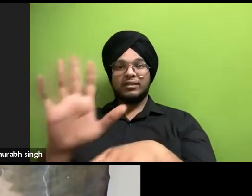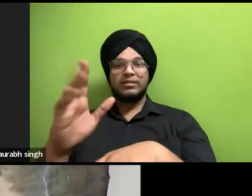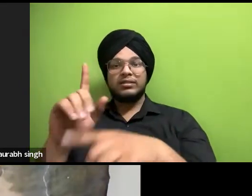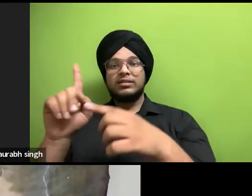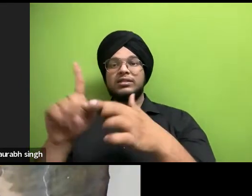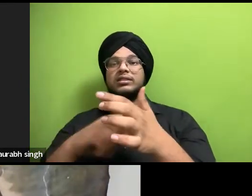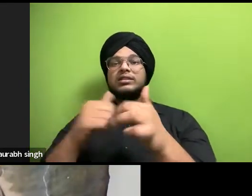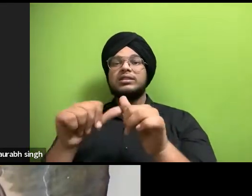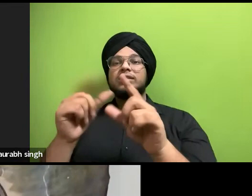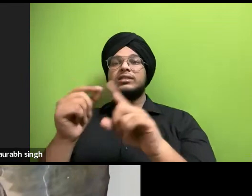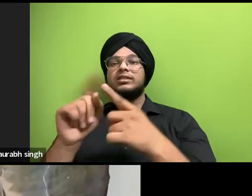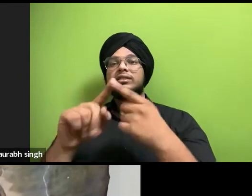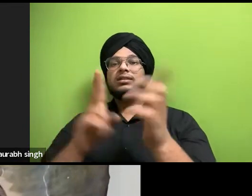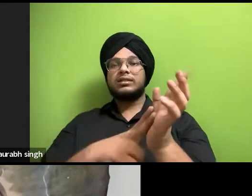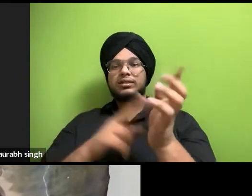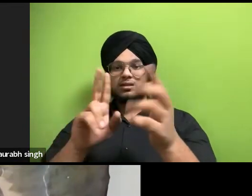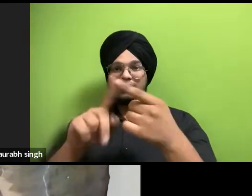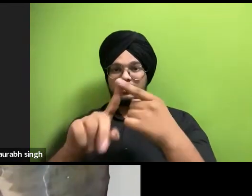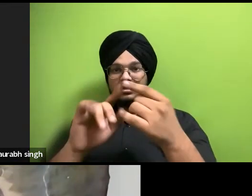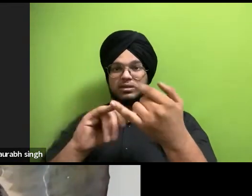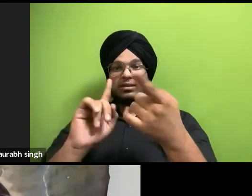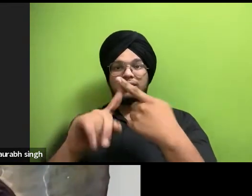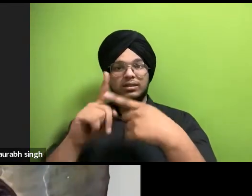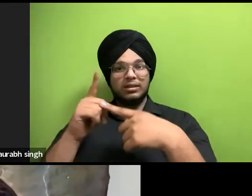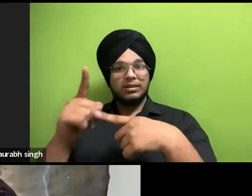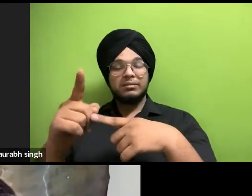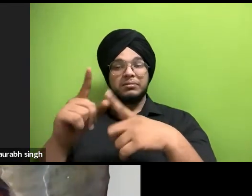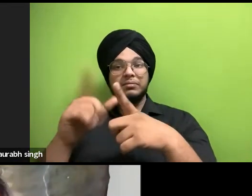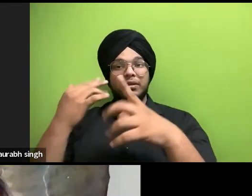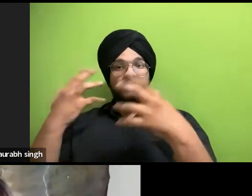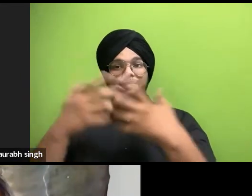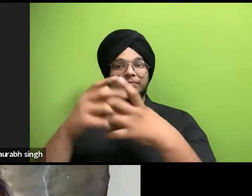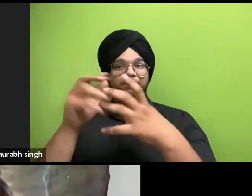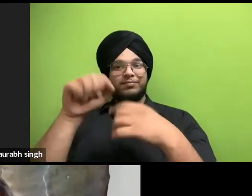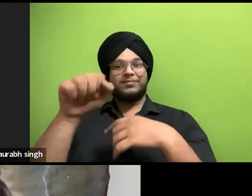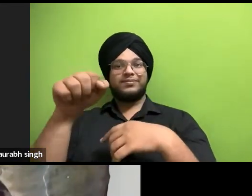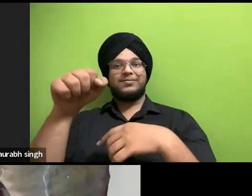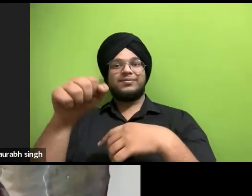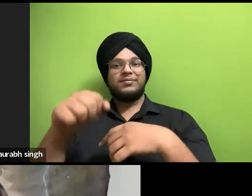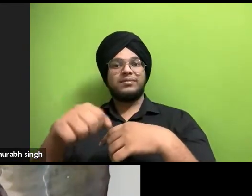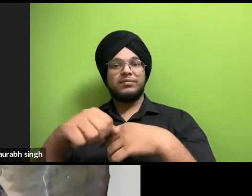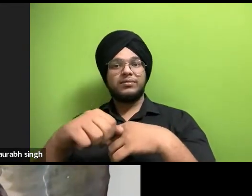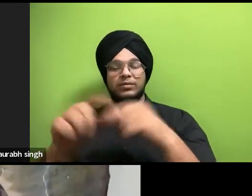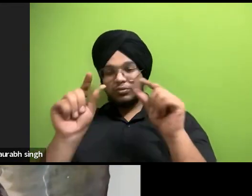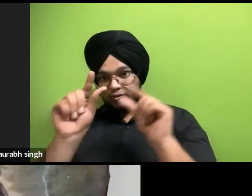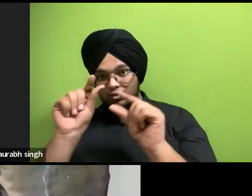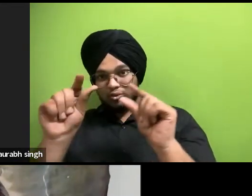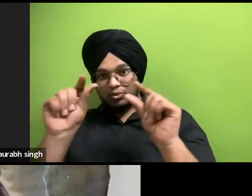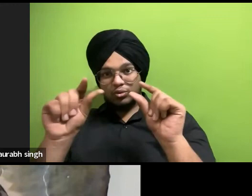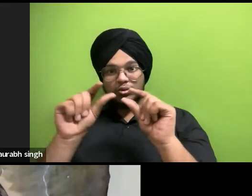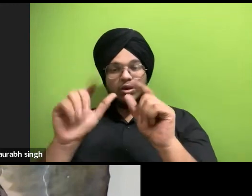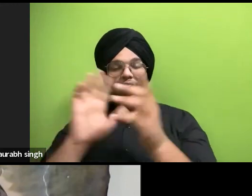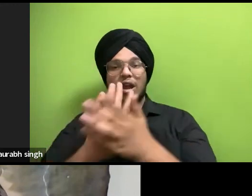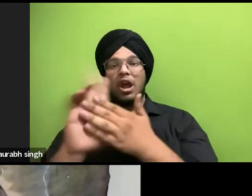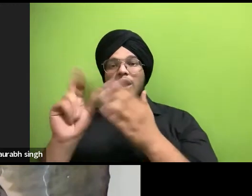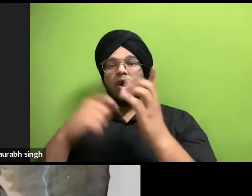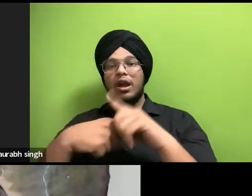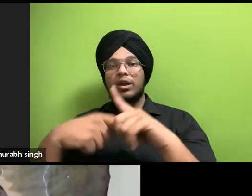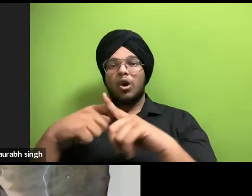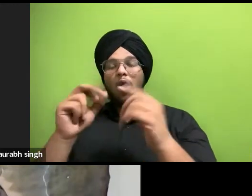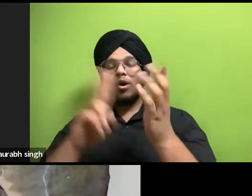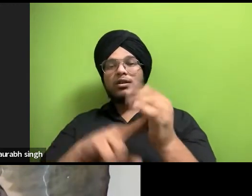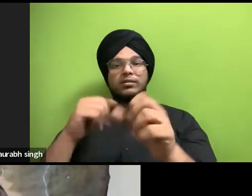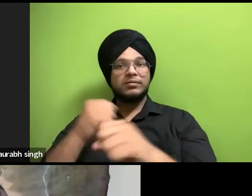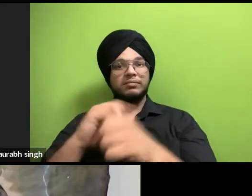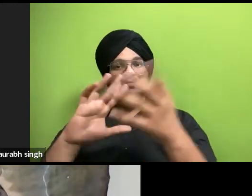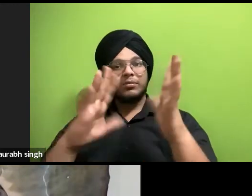artist Kuramata's sushi bar that was dismantled Yes. and brought piece by piece from Tokyo to Hong Kong. So I wanted